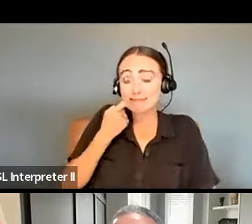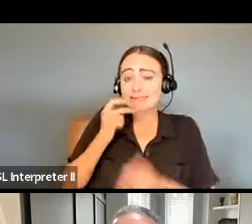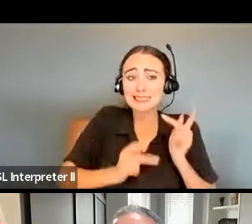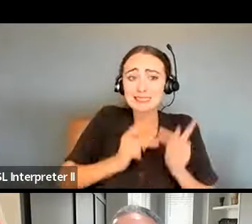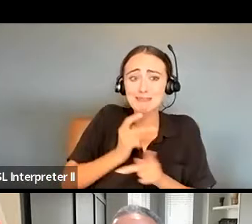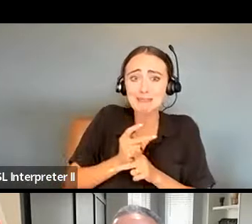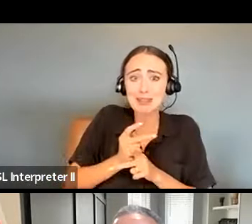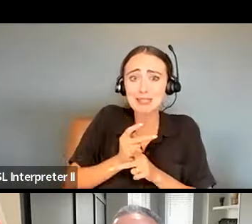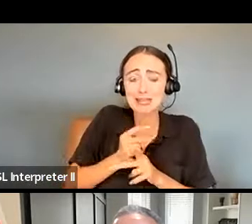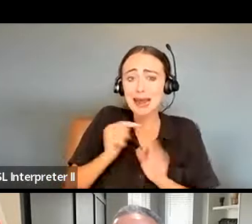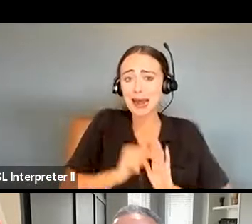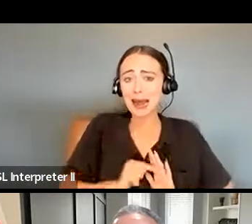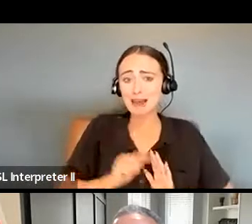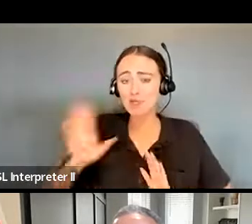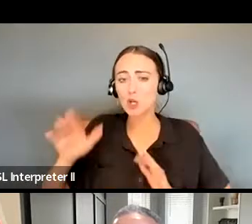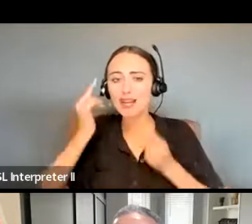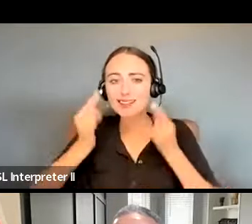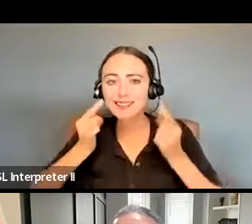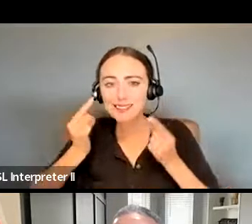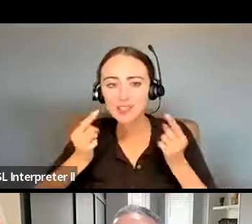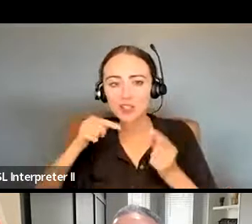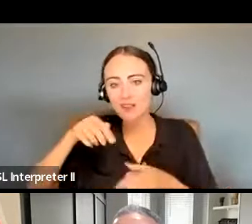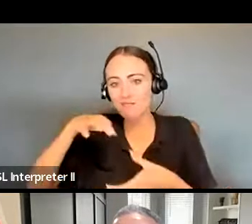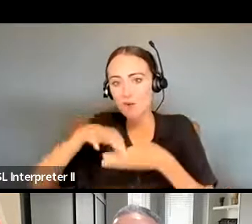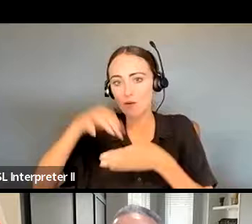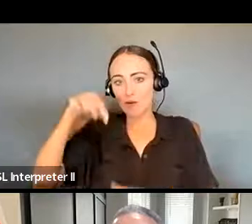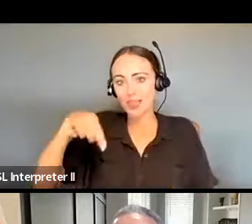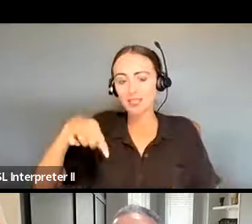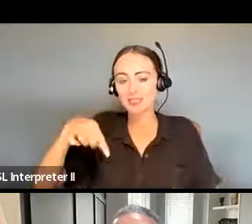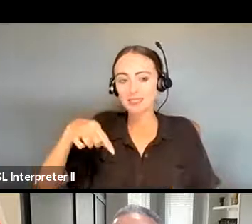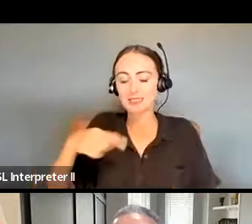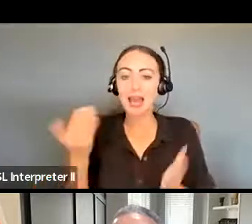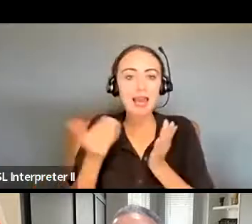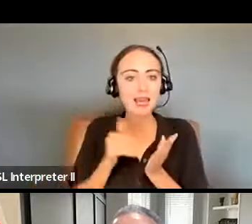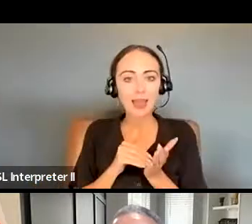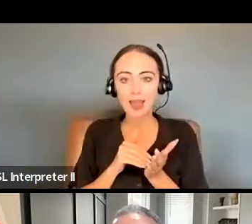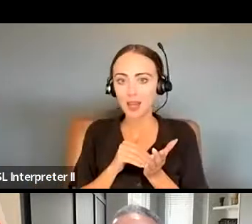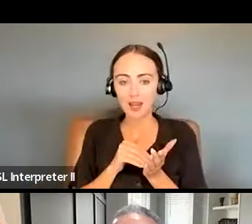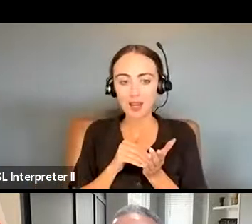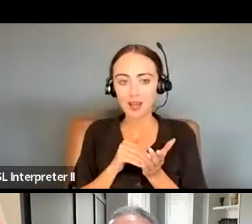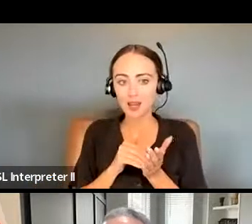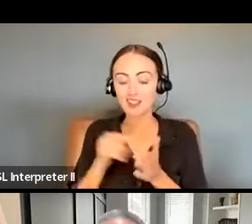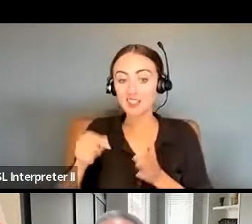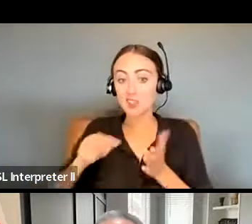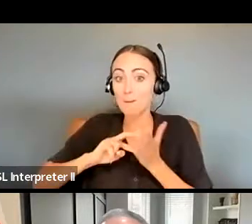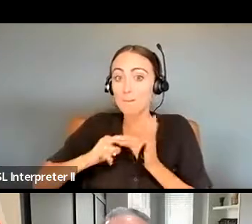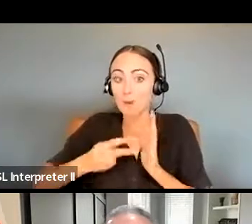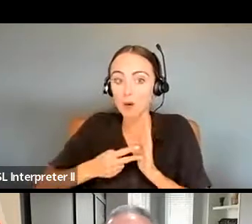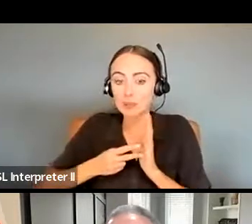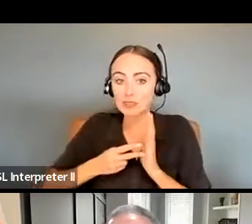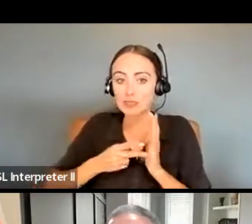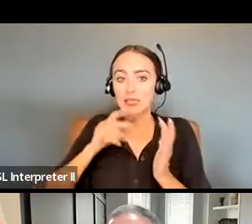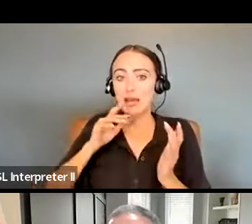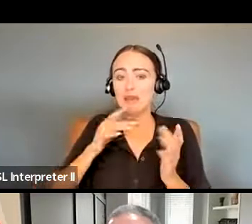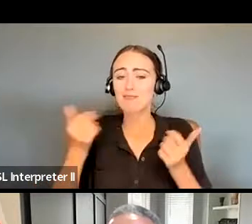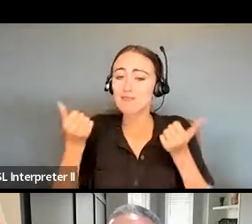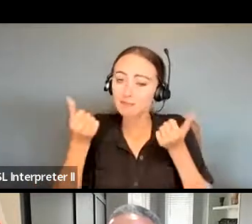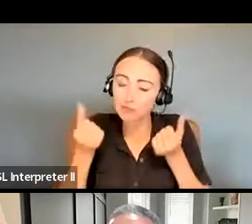against us in your consideration for voting for this, because that was, again, for the purpose of reaching a